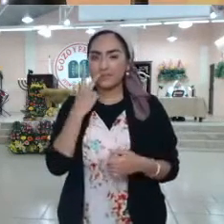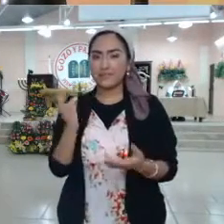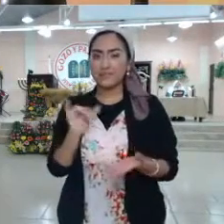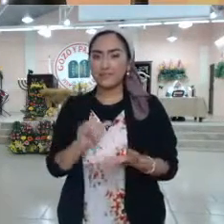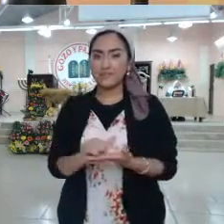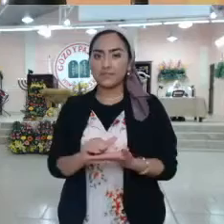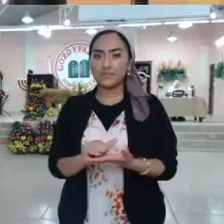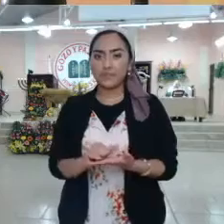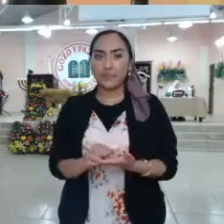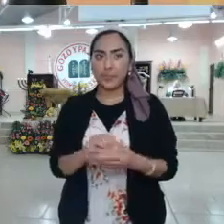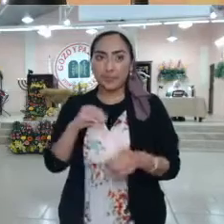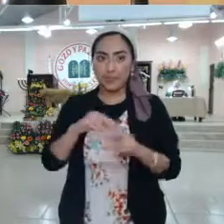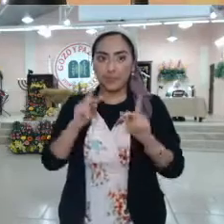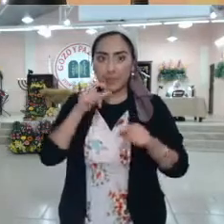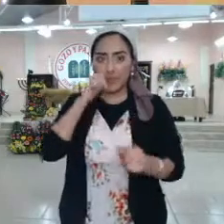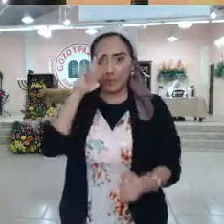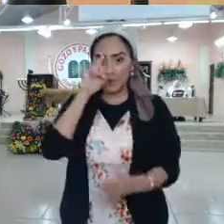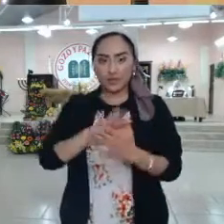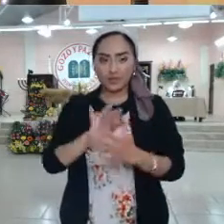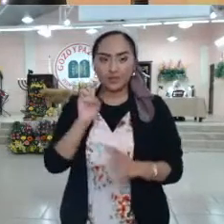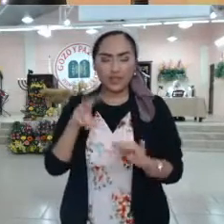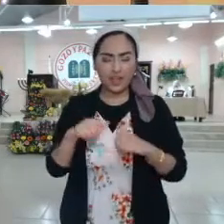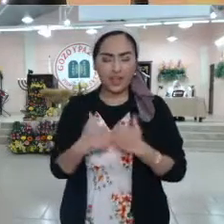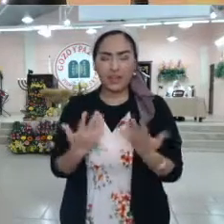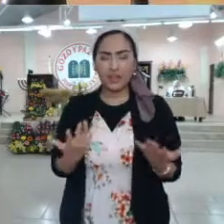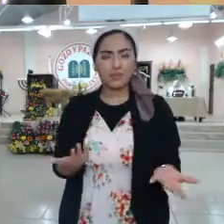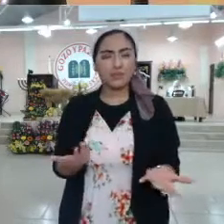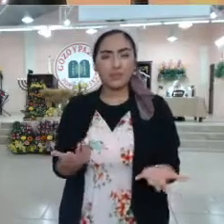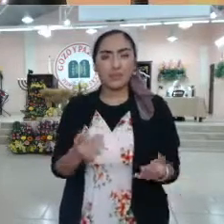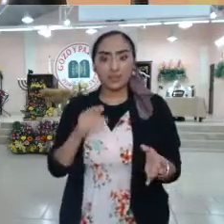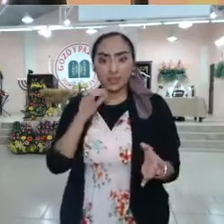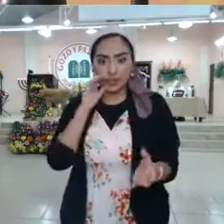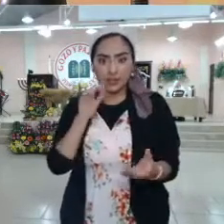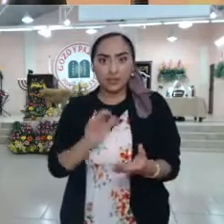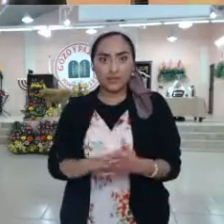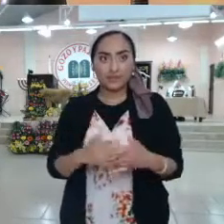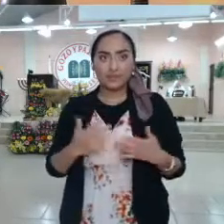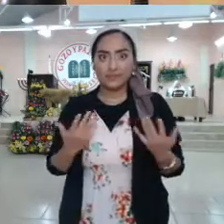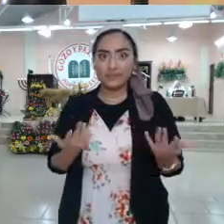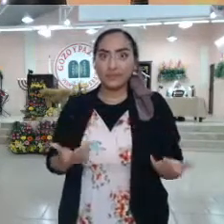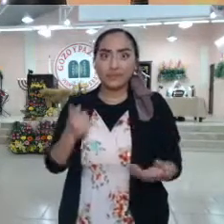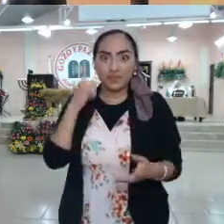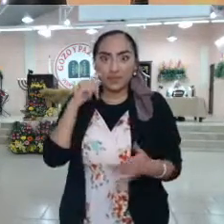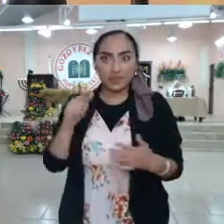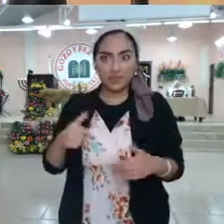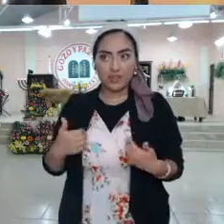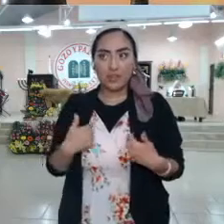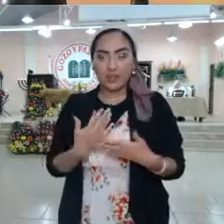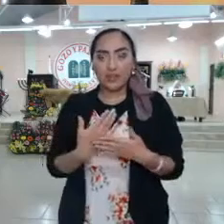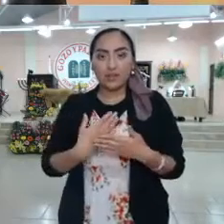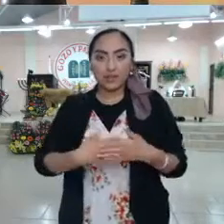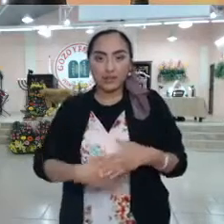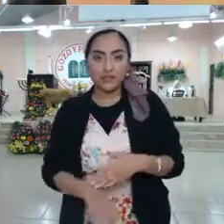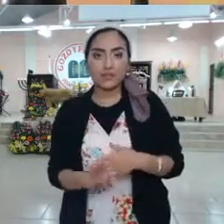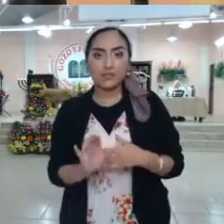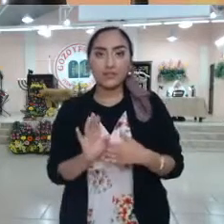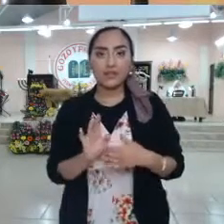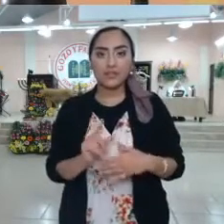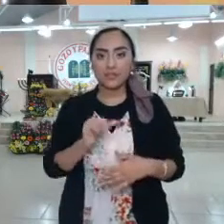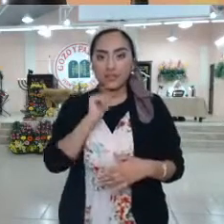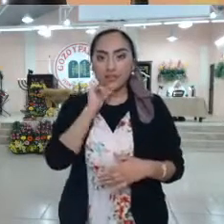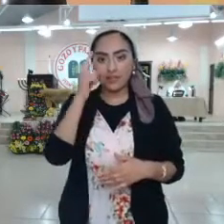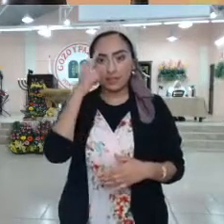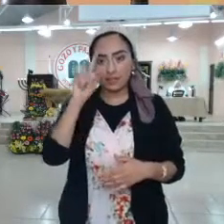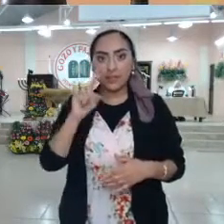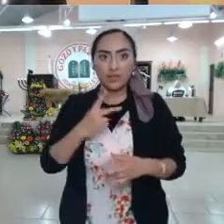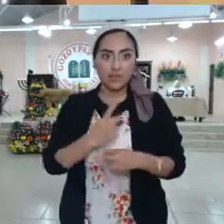that, en mesiánicos. being the ¿Cómo Messianic, crees? but Te how? casaste, You ¿no? got married, Es para que right? tengas It is for you to have hijos. No children. es para que